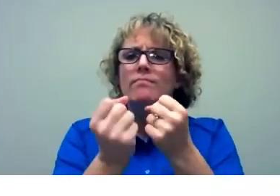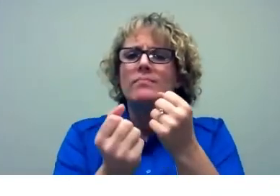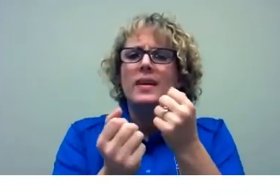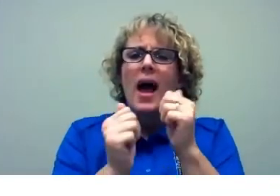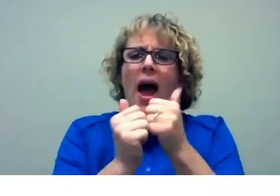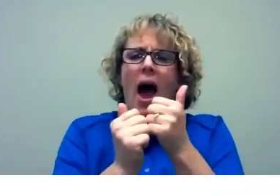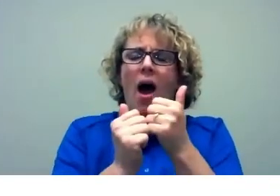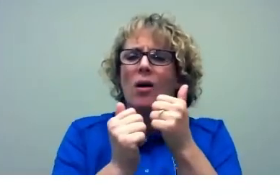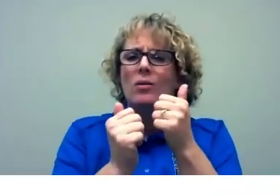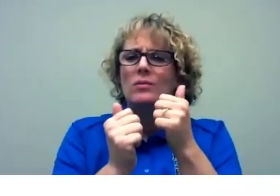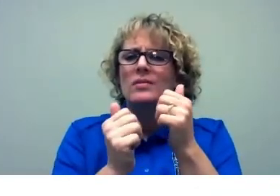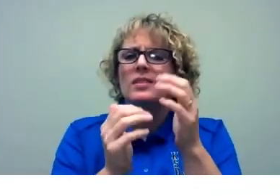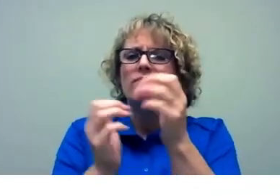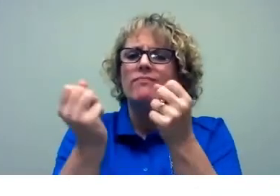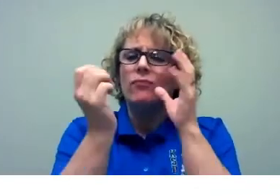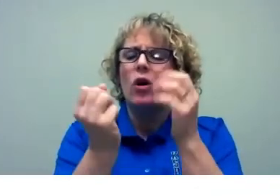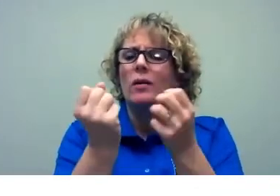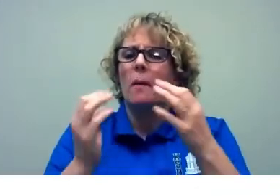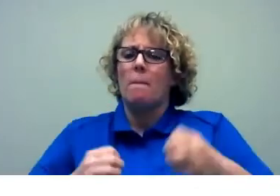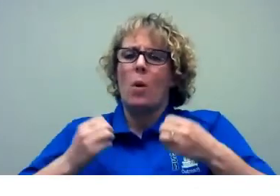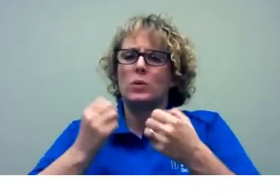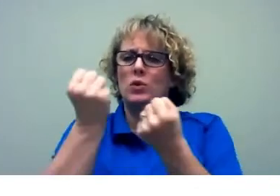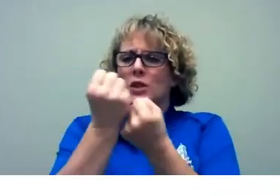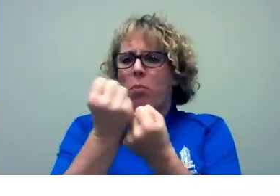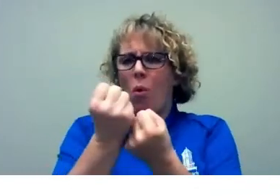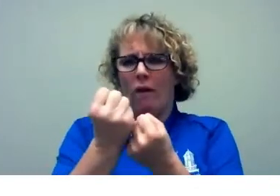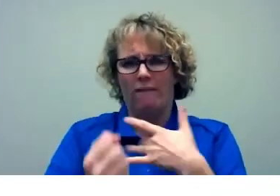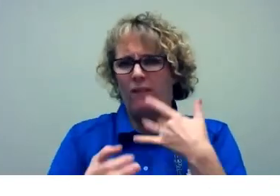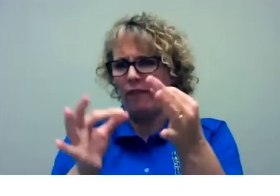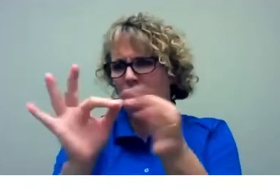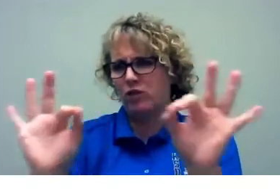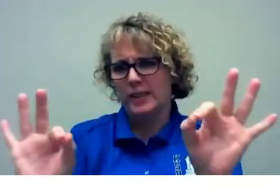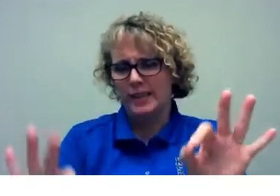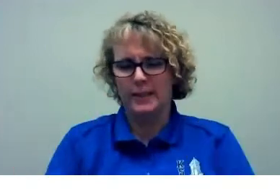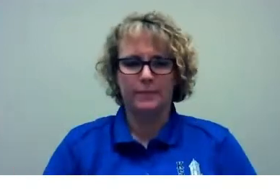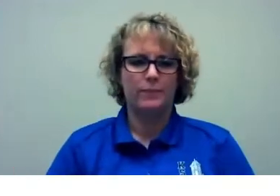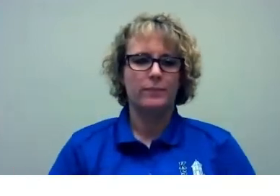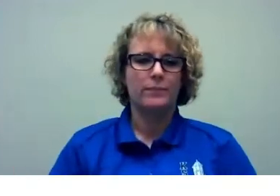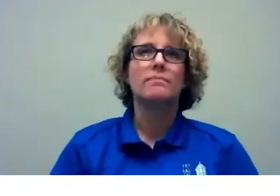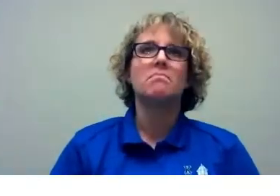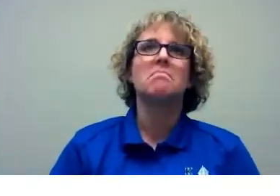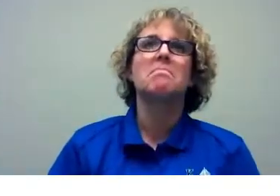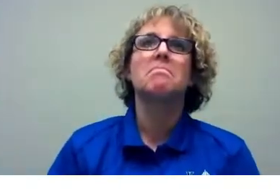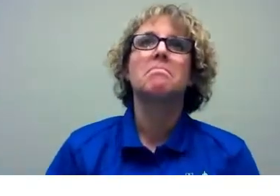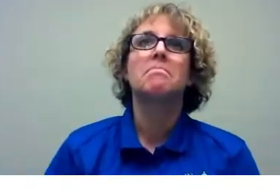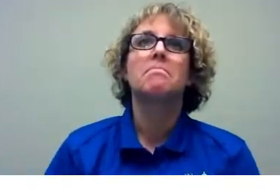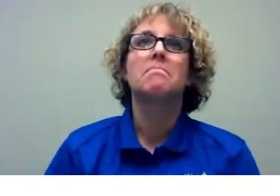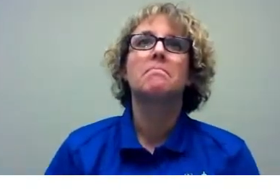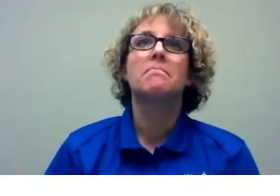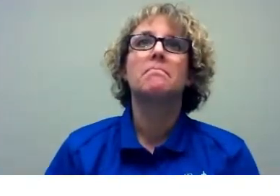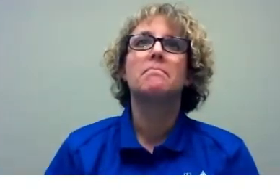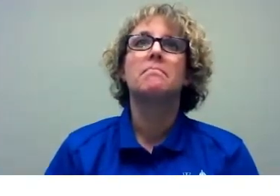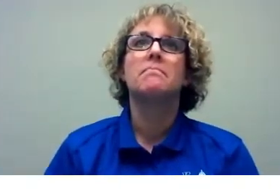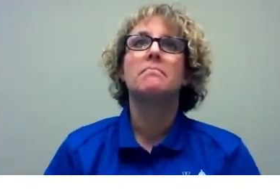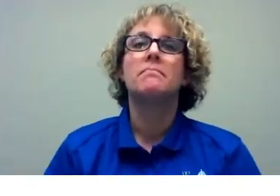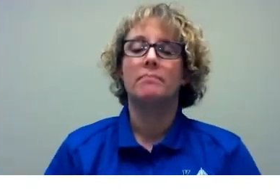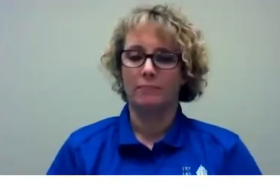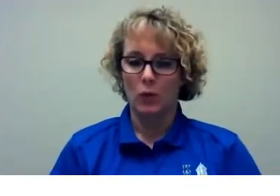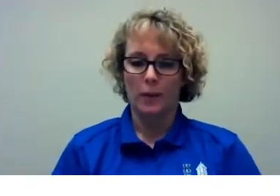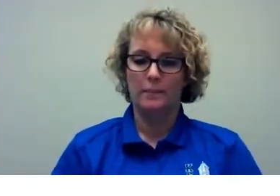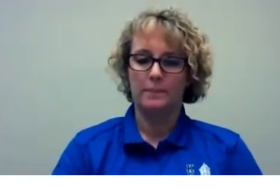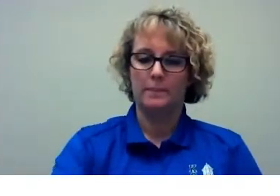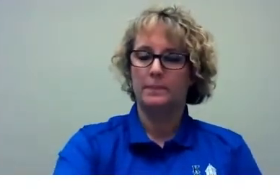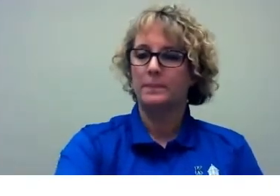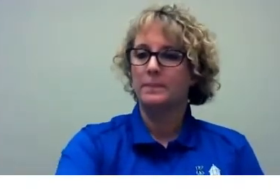Maybe while you're visiting with them, you may have your own emotions that come up, and that would be a time where you can feel free to contact your other peers